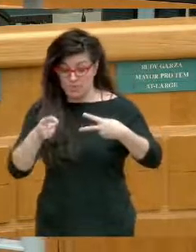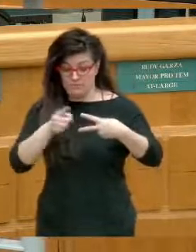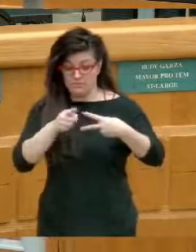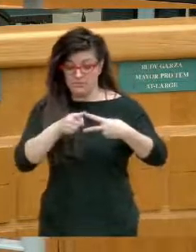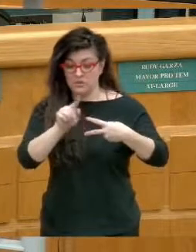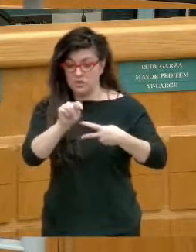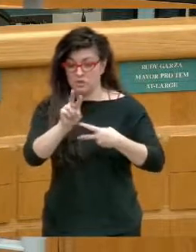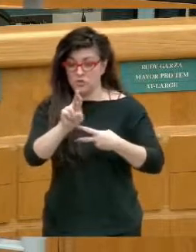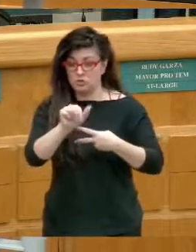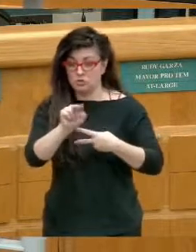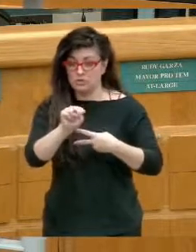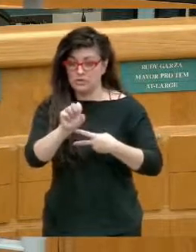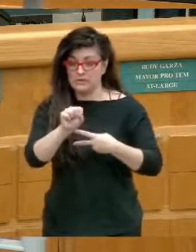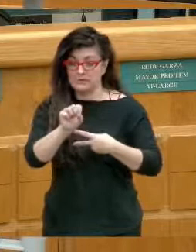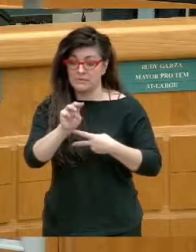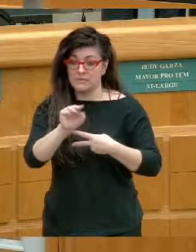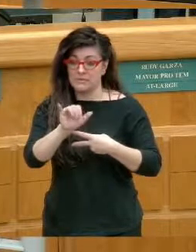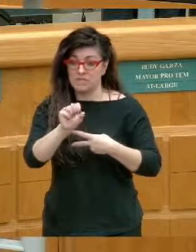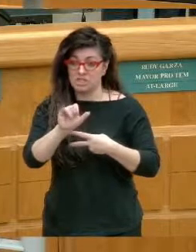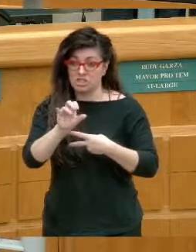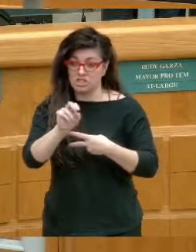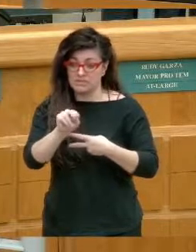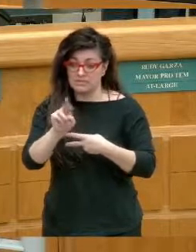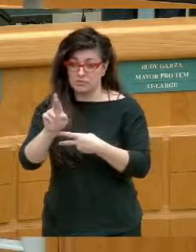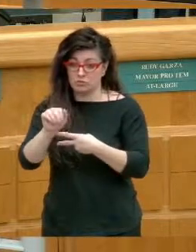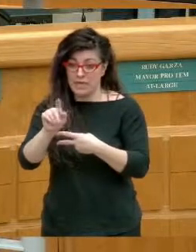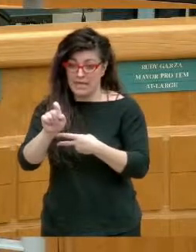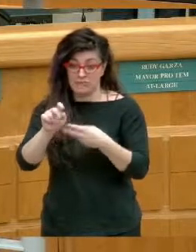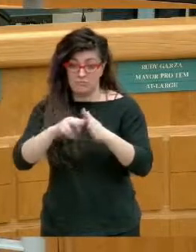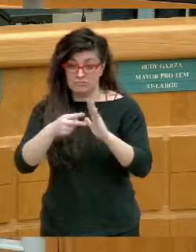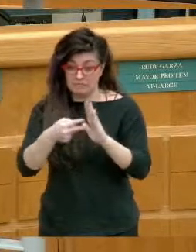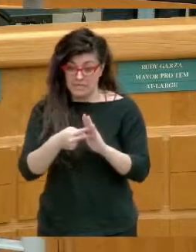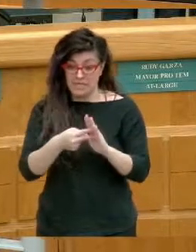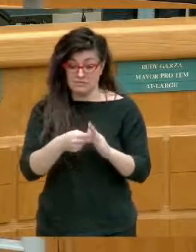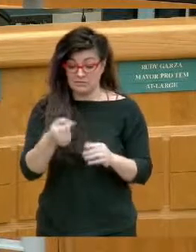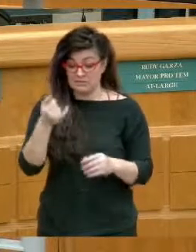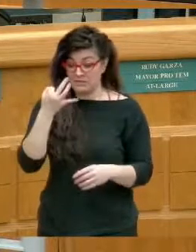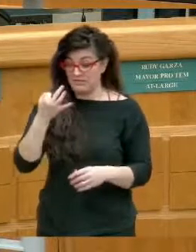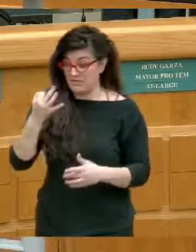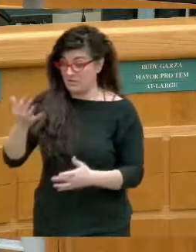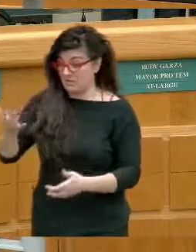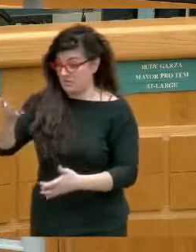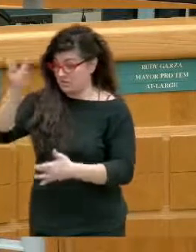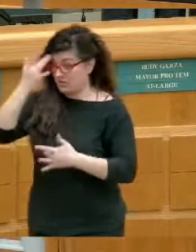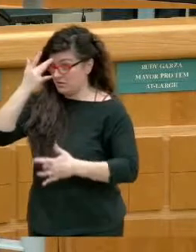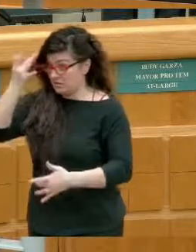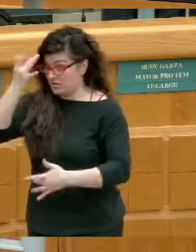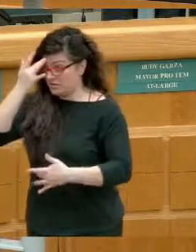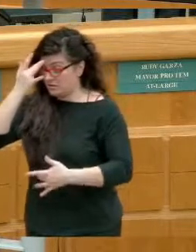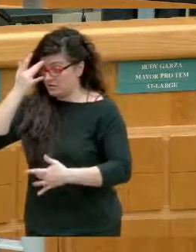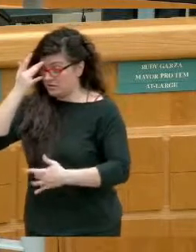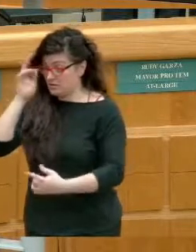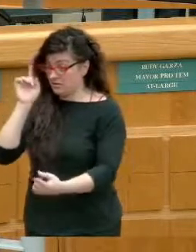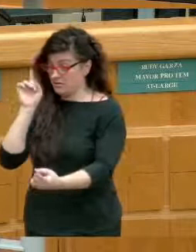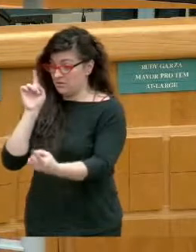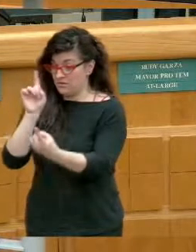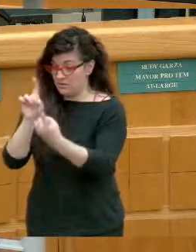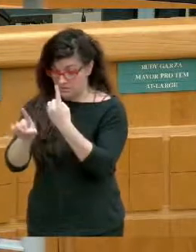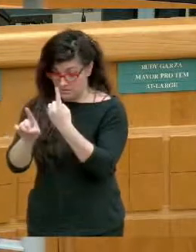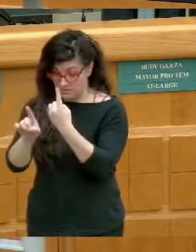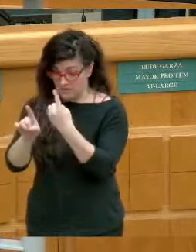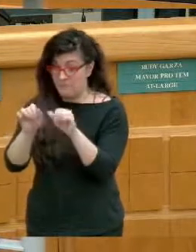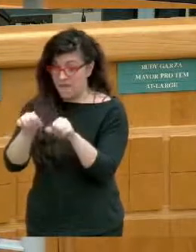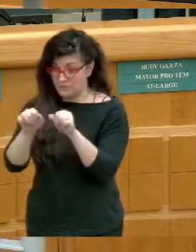Transmission rate, which can be viewed also as the probability that you contract COVID-19 as you have encounter after encounter with